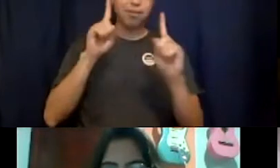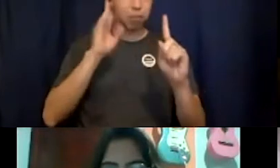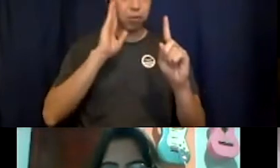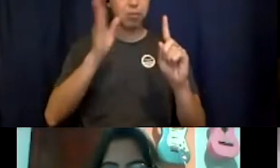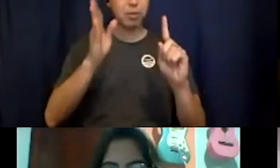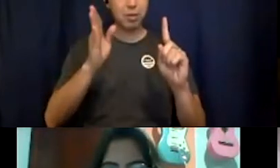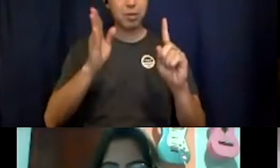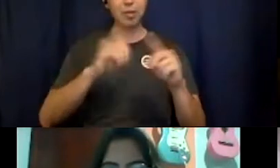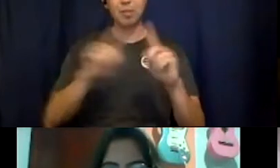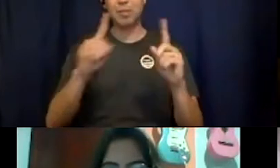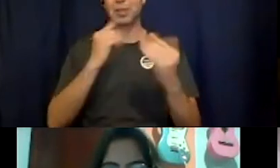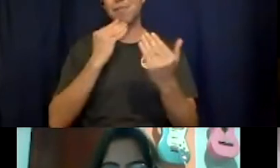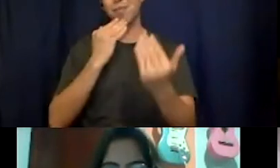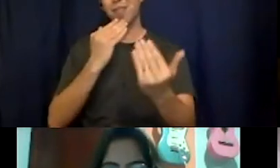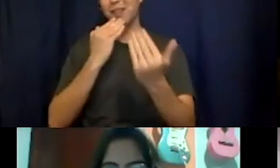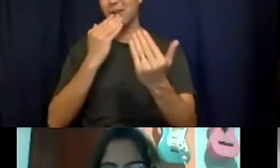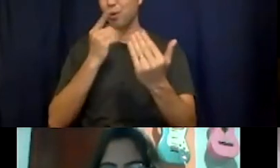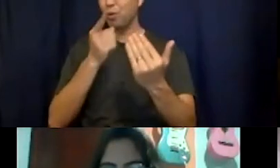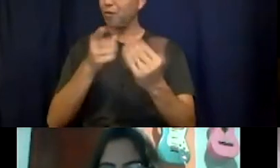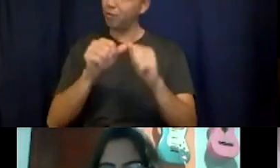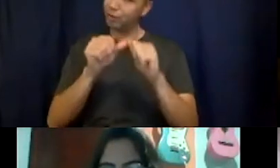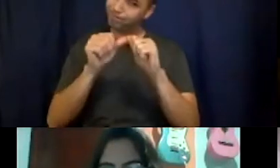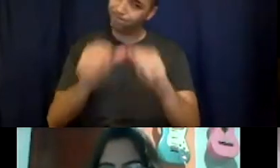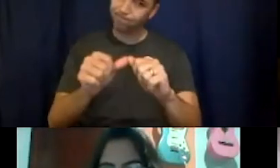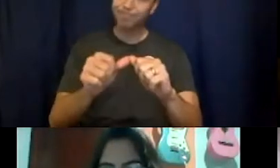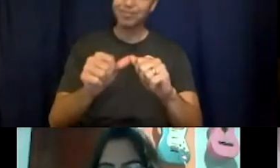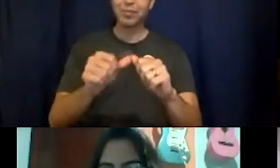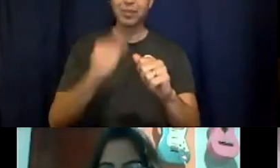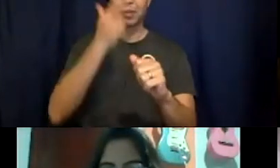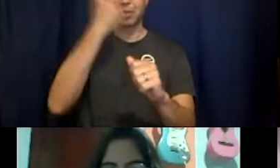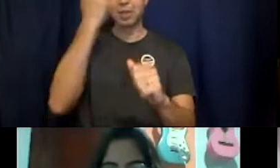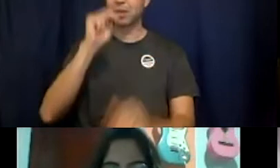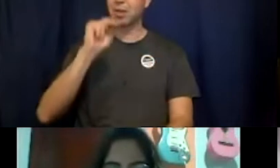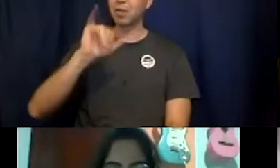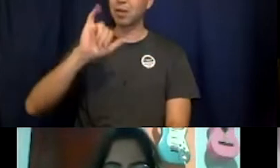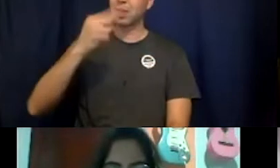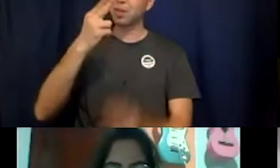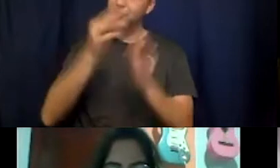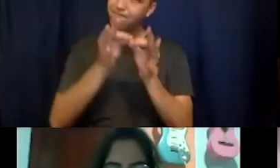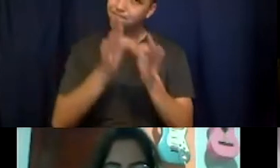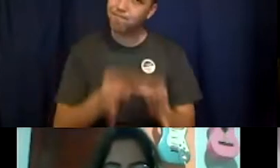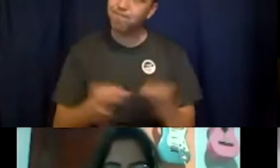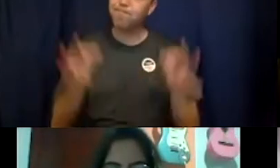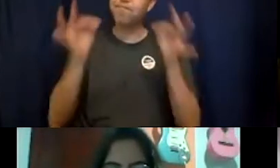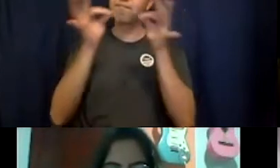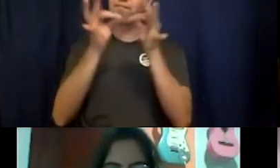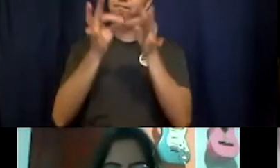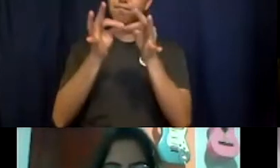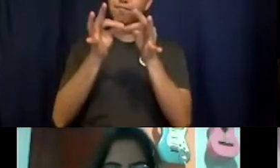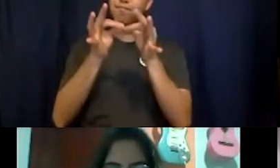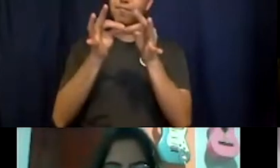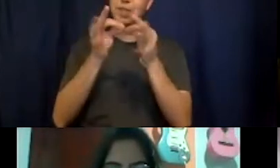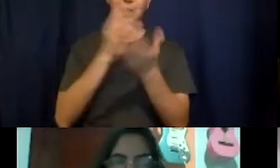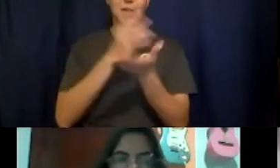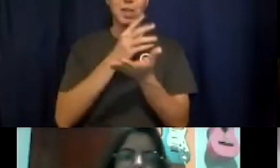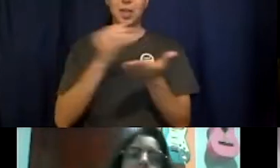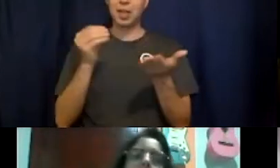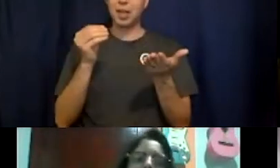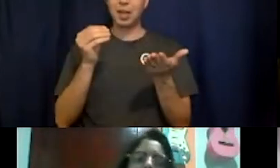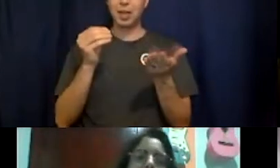I didn't just live in Greenfield. I lived sort of all over the state. Great state. Yep. Billerica is where I